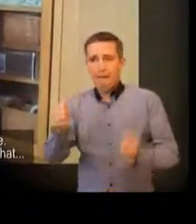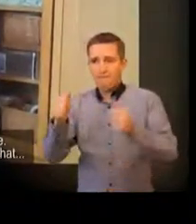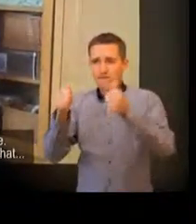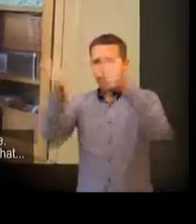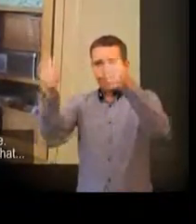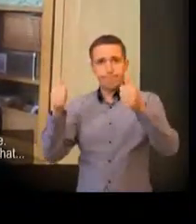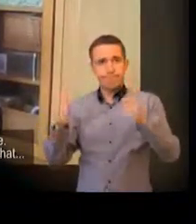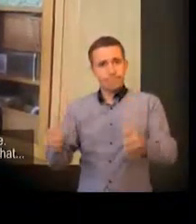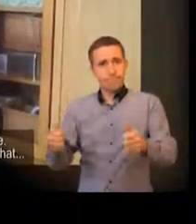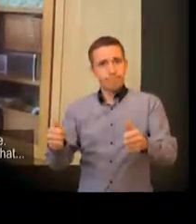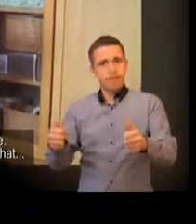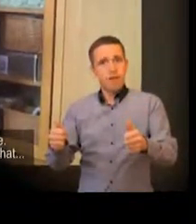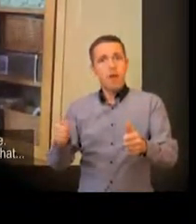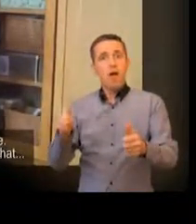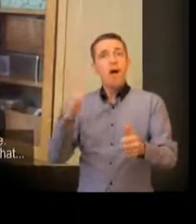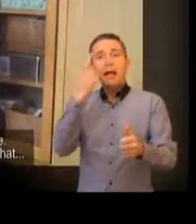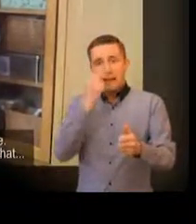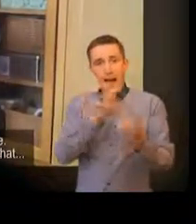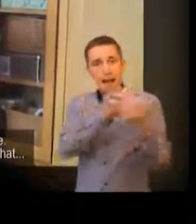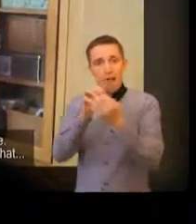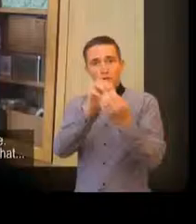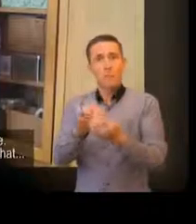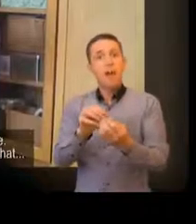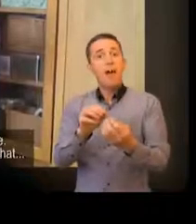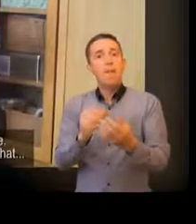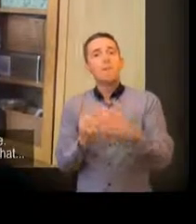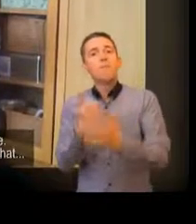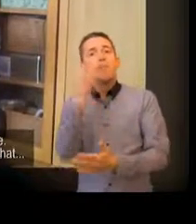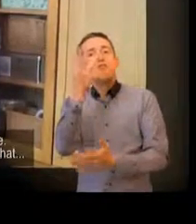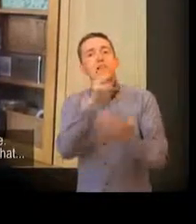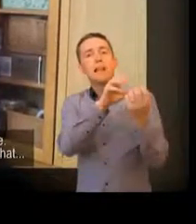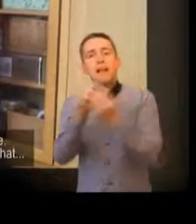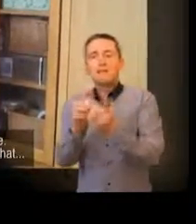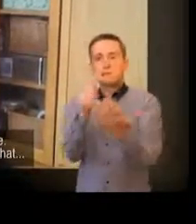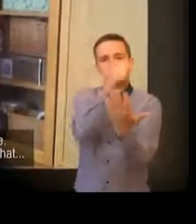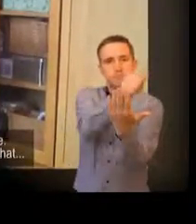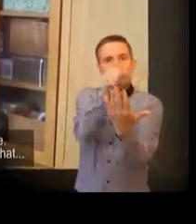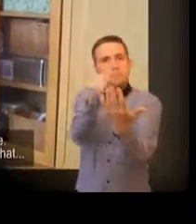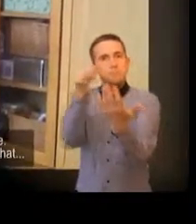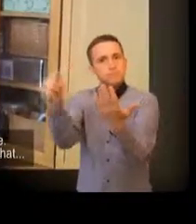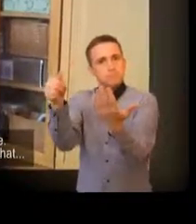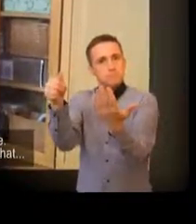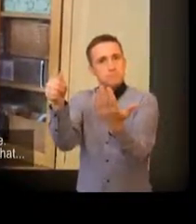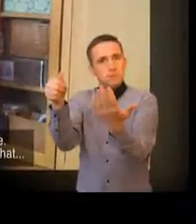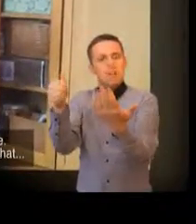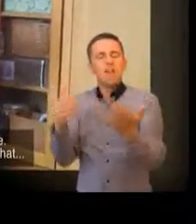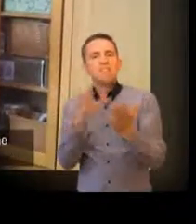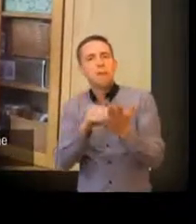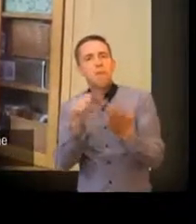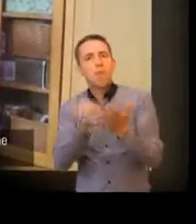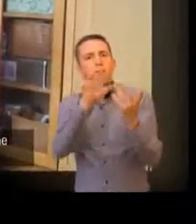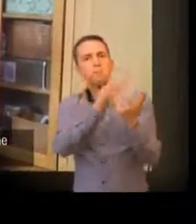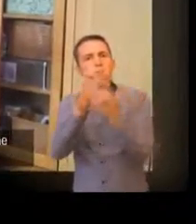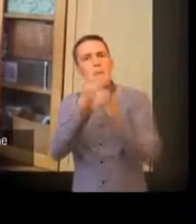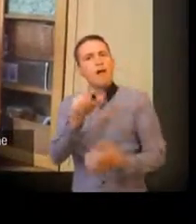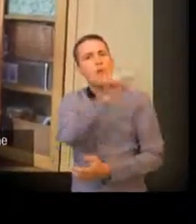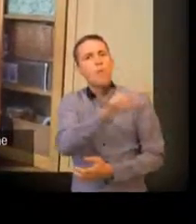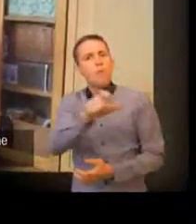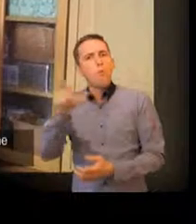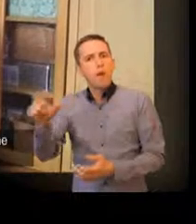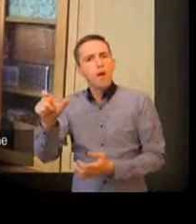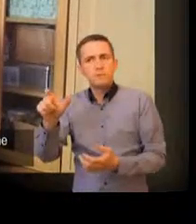writing the alphabet. So it would do capital A and small case A, and he would sit and do that. So quite early on, he'll learn to write sort of, you know,